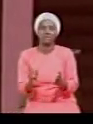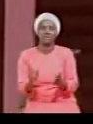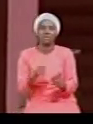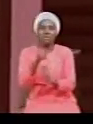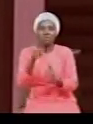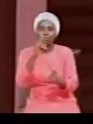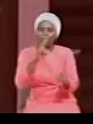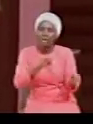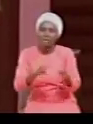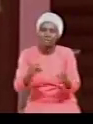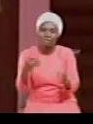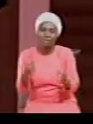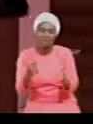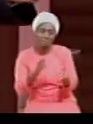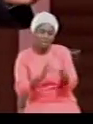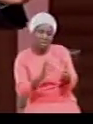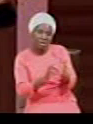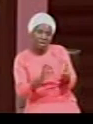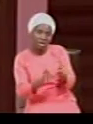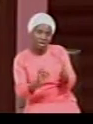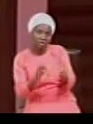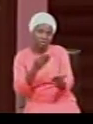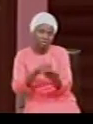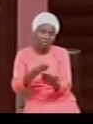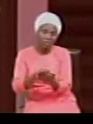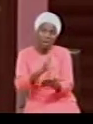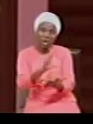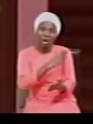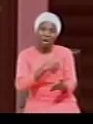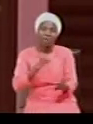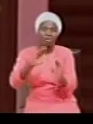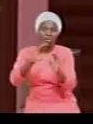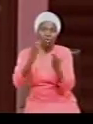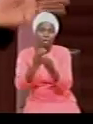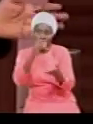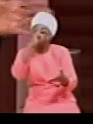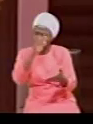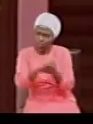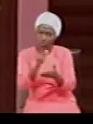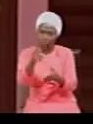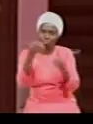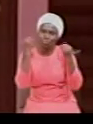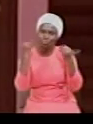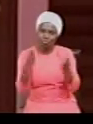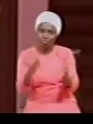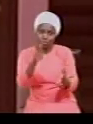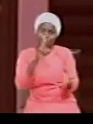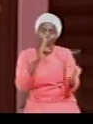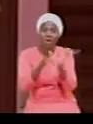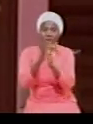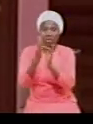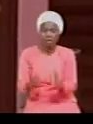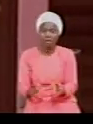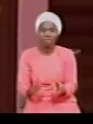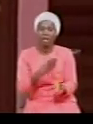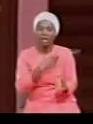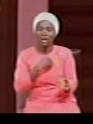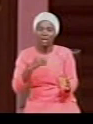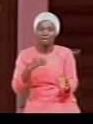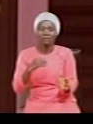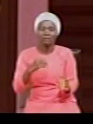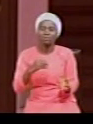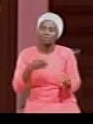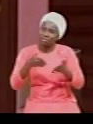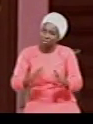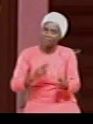accounts, and your company trusts you so much, you're a Christian, they never call in auditors. Let us